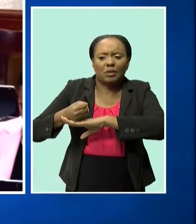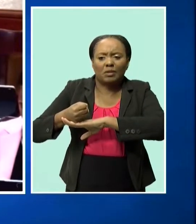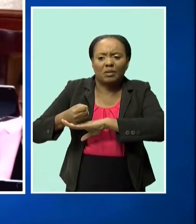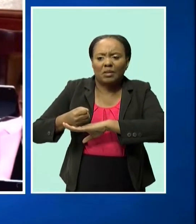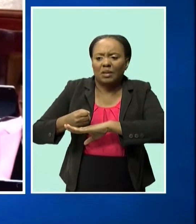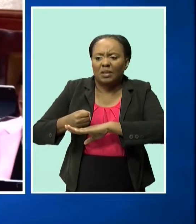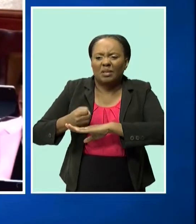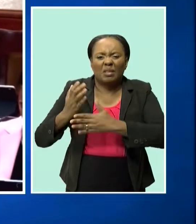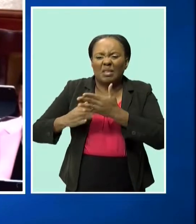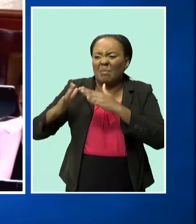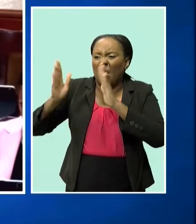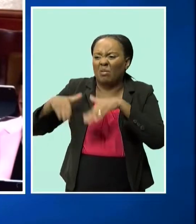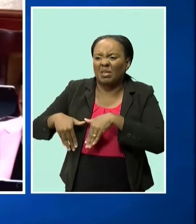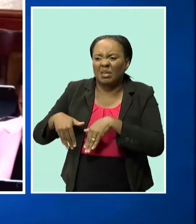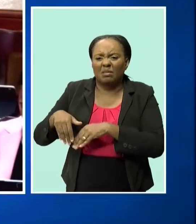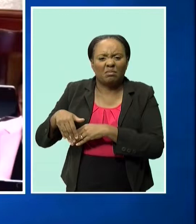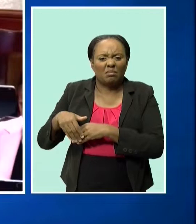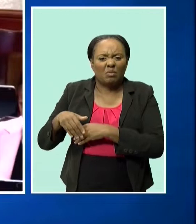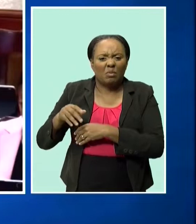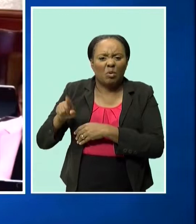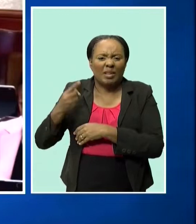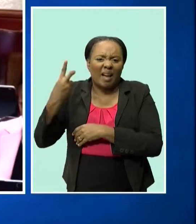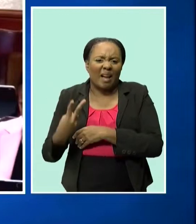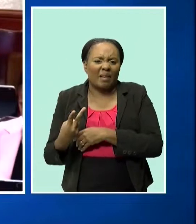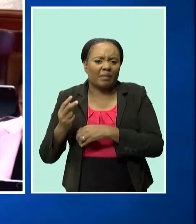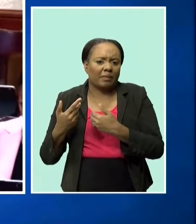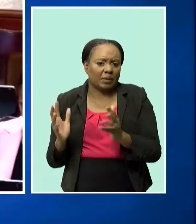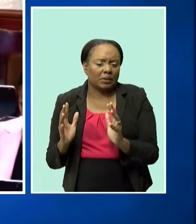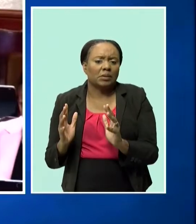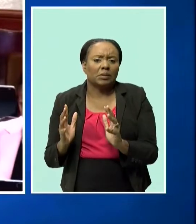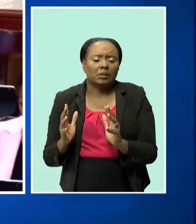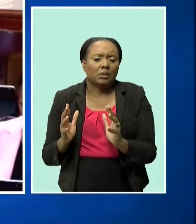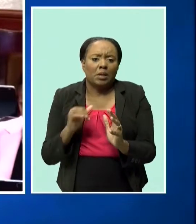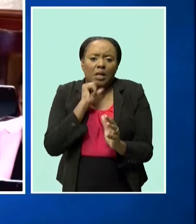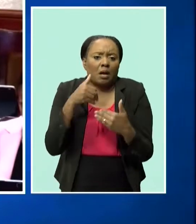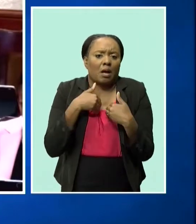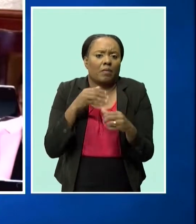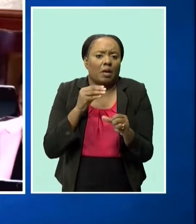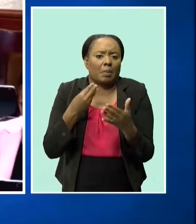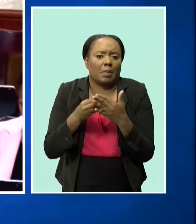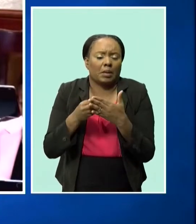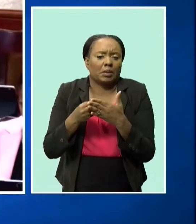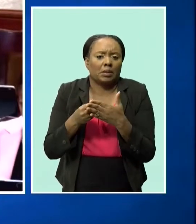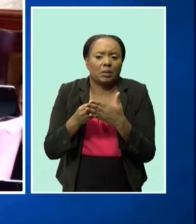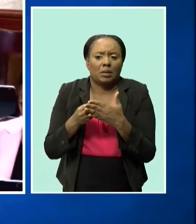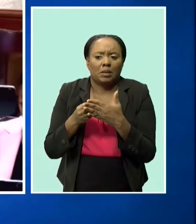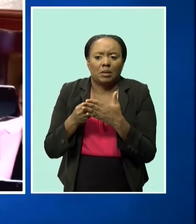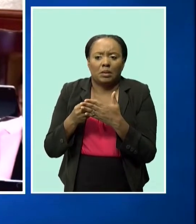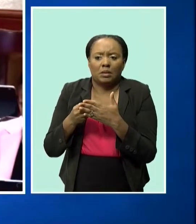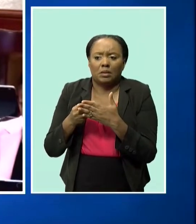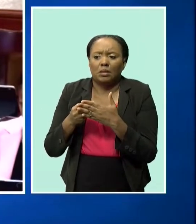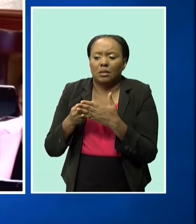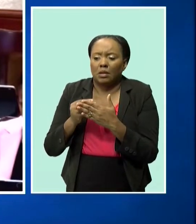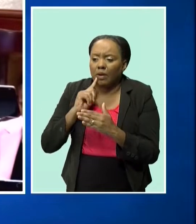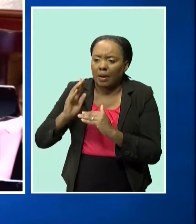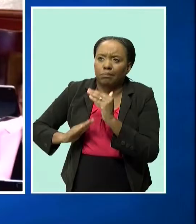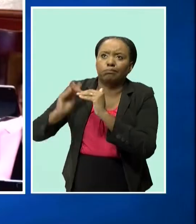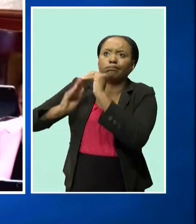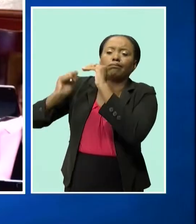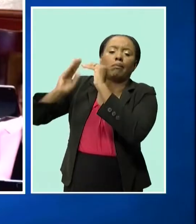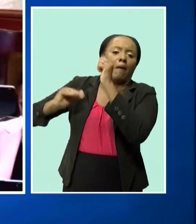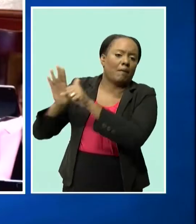houses, but we don't have the money to finish them. And we couldn't draw from the money to finish them